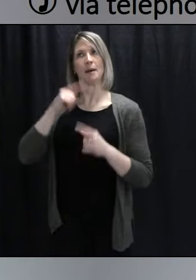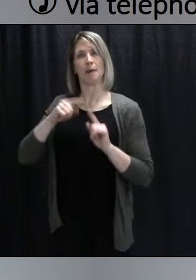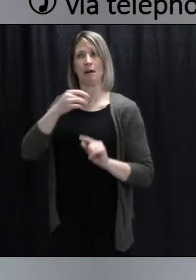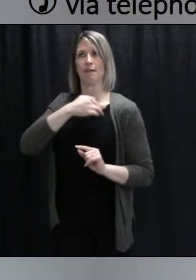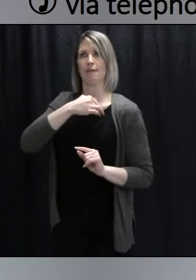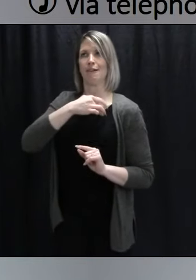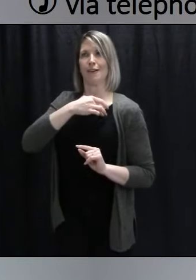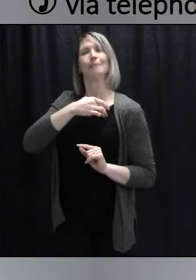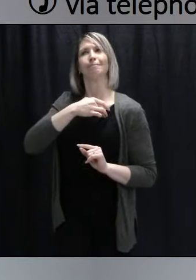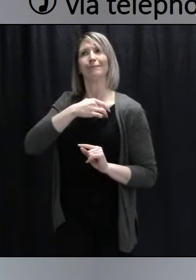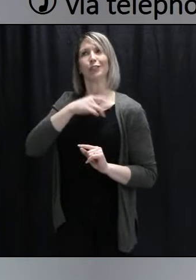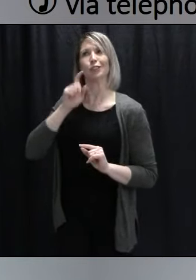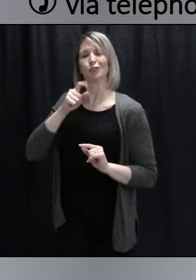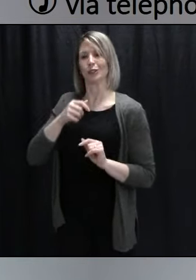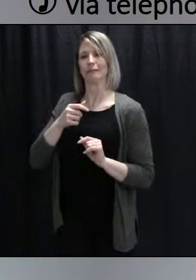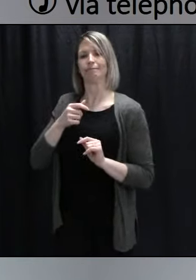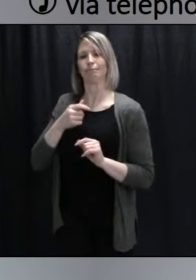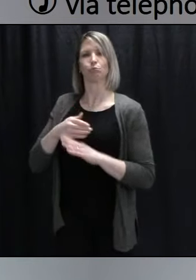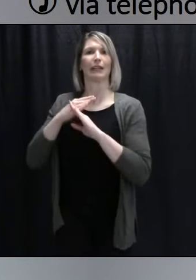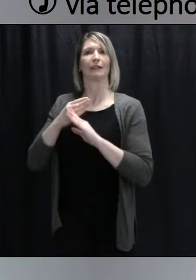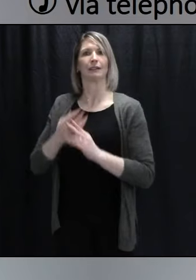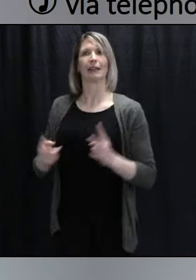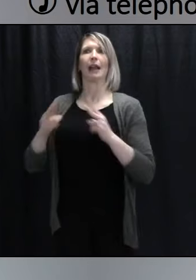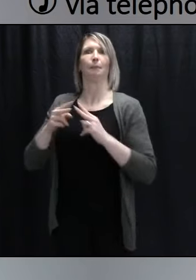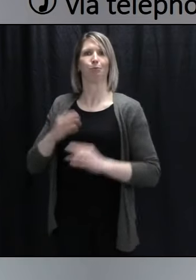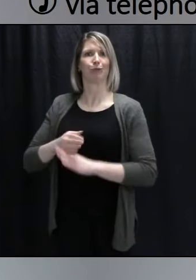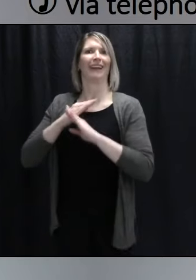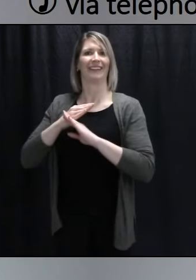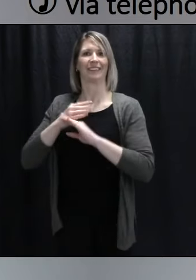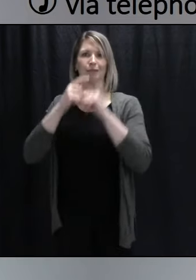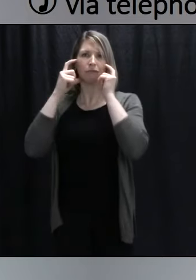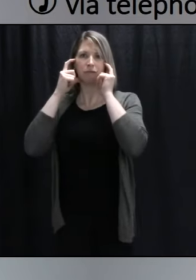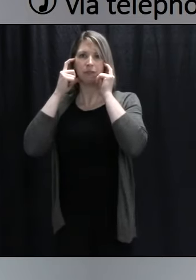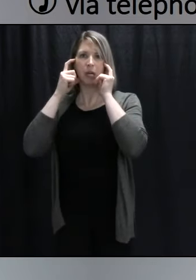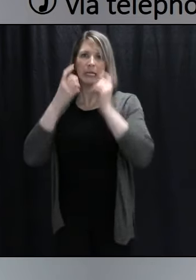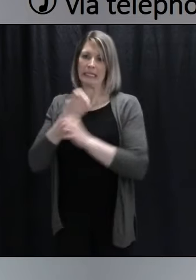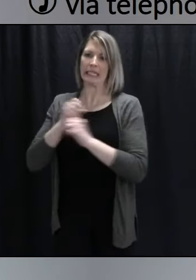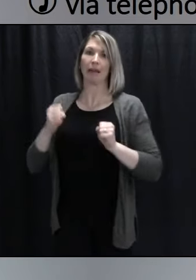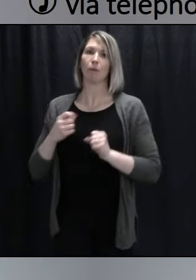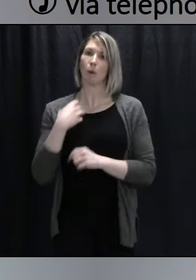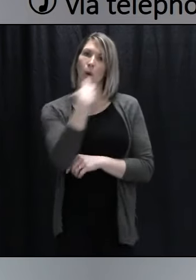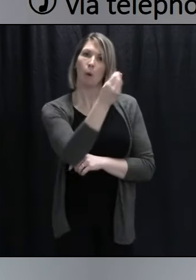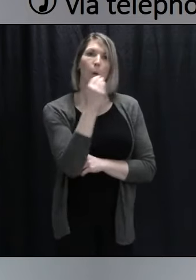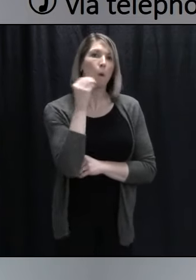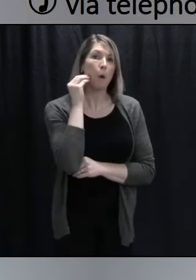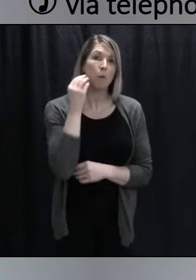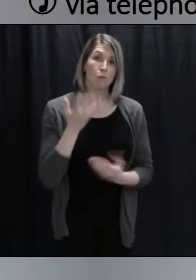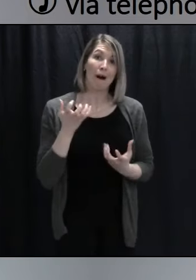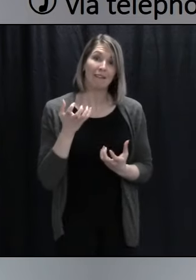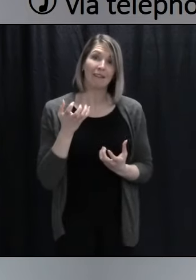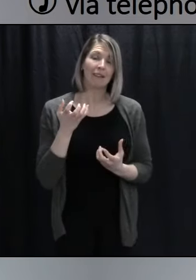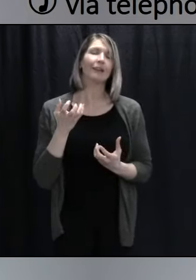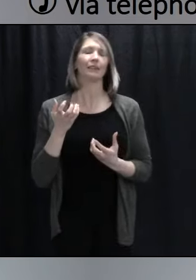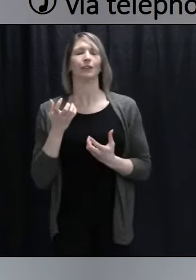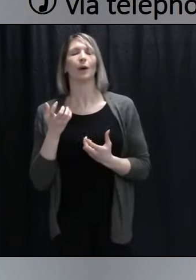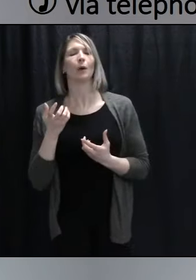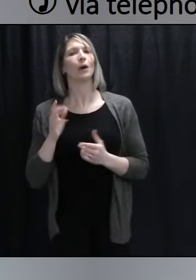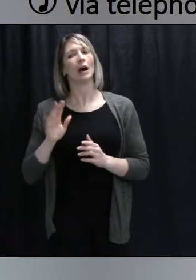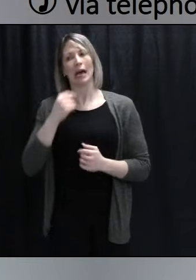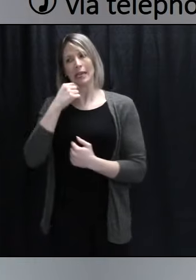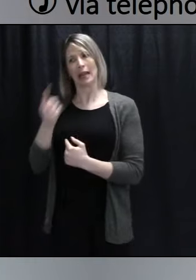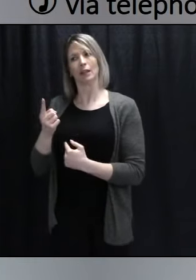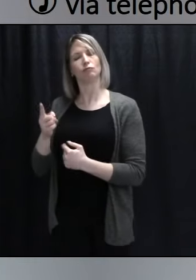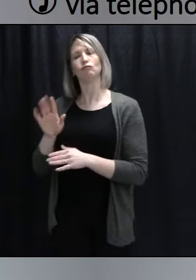only defense, and we're working through that. We would like not to have to worry